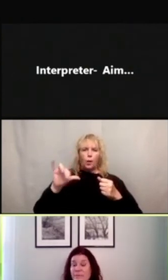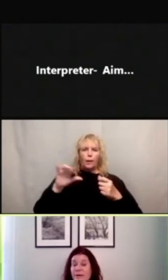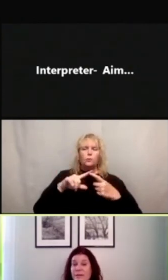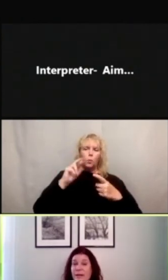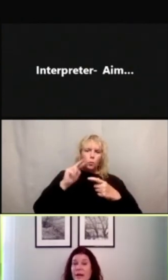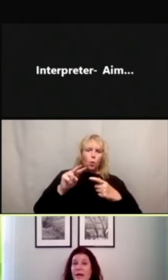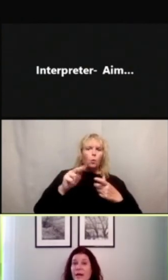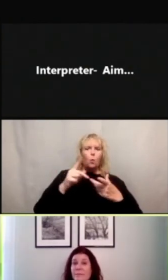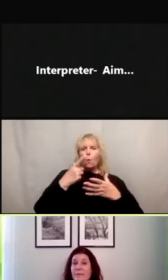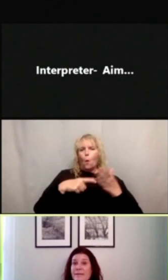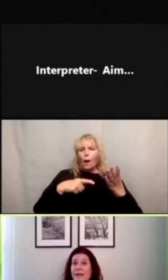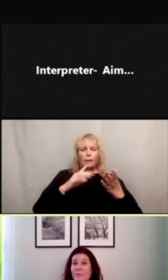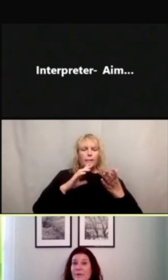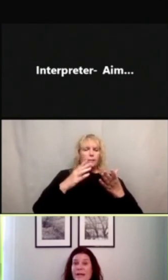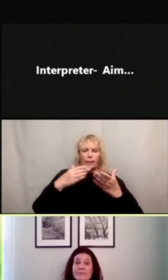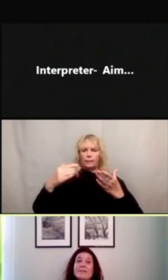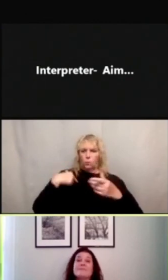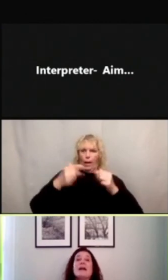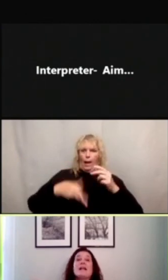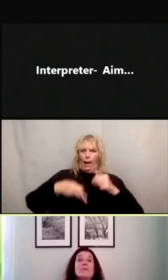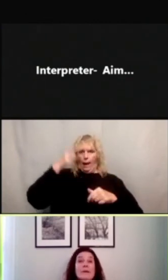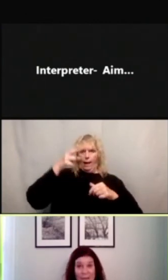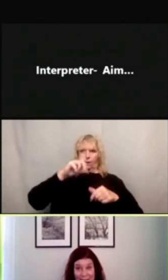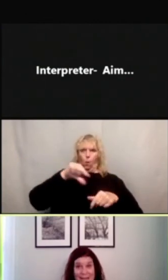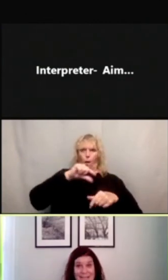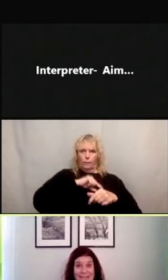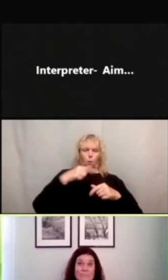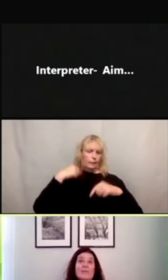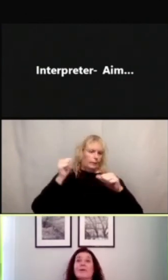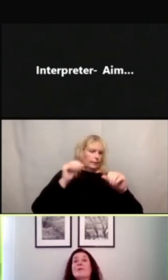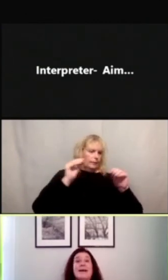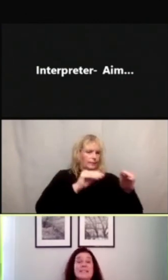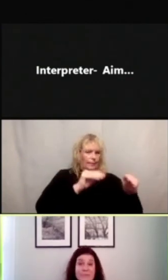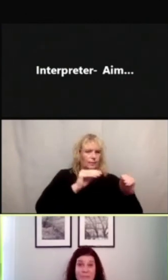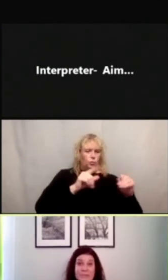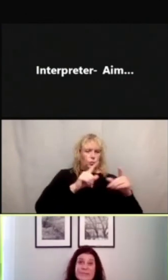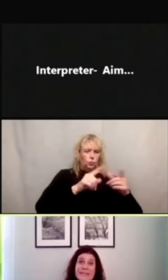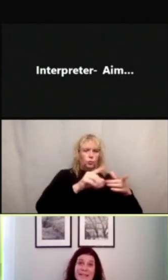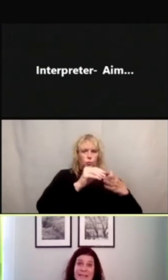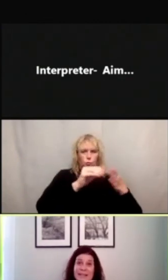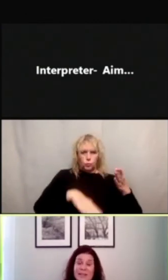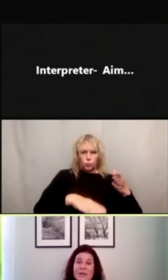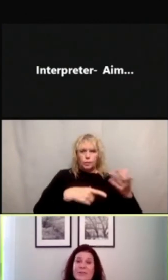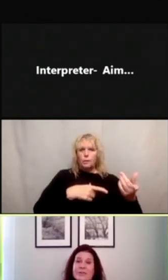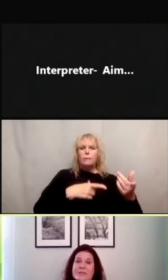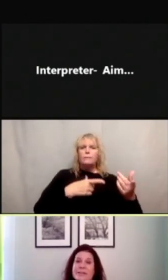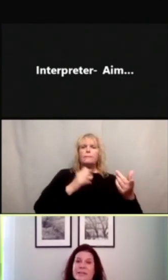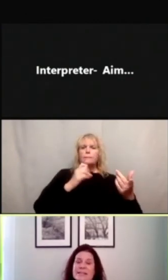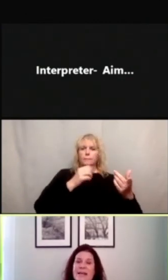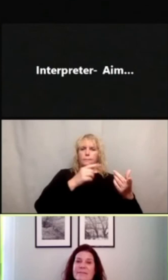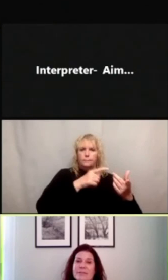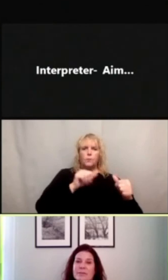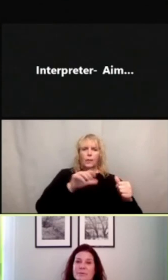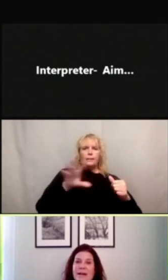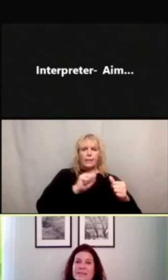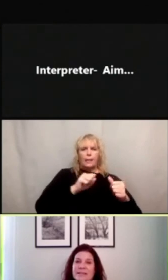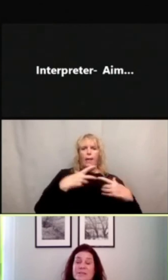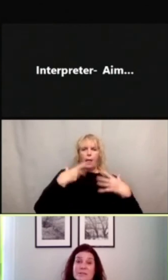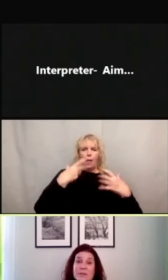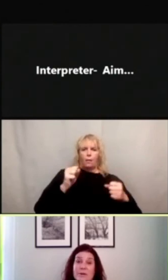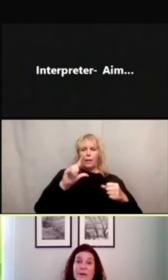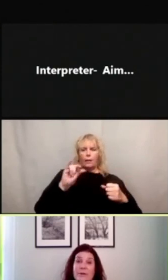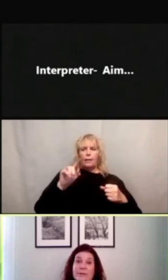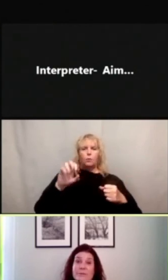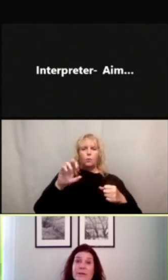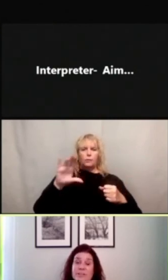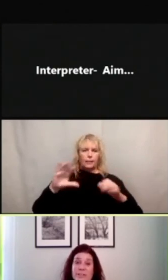teach our students about. And then we kind of on the follow-up want to ask them, so as a result of taking your health literacy class, have you